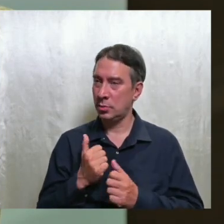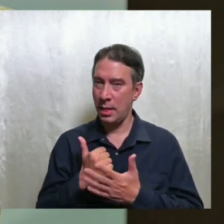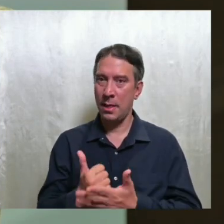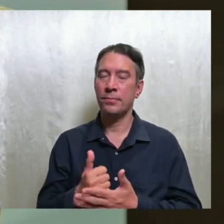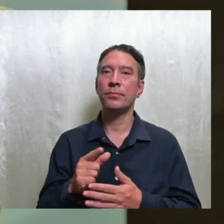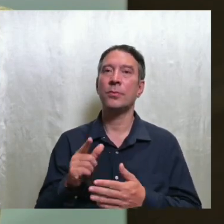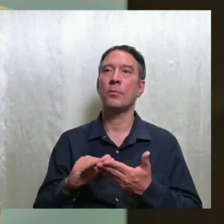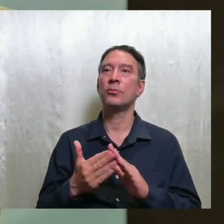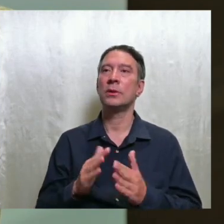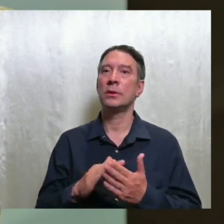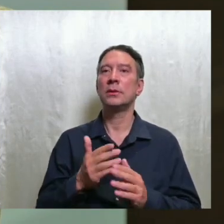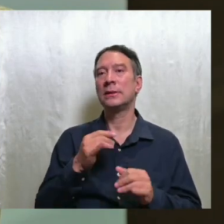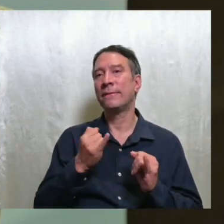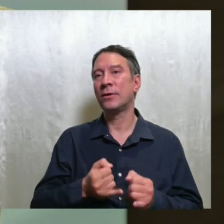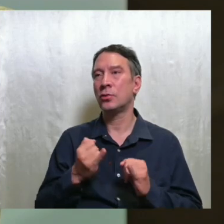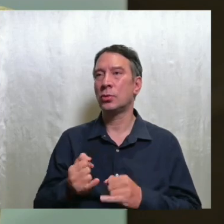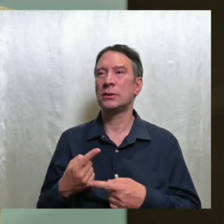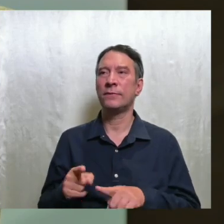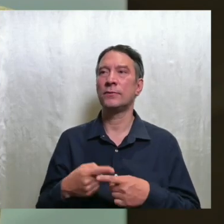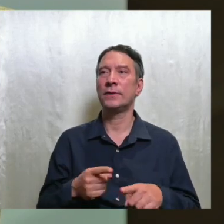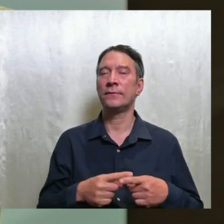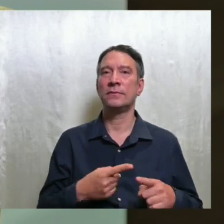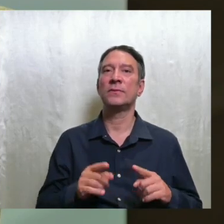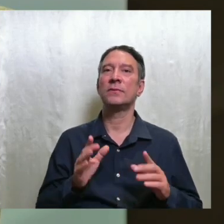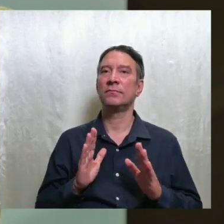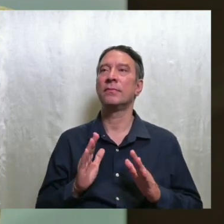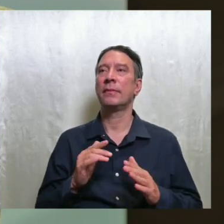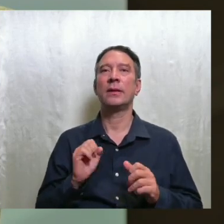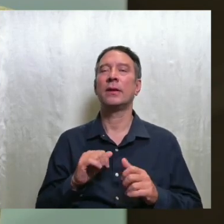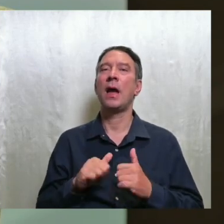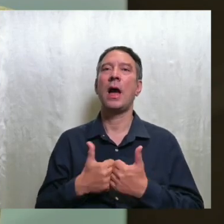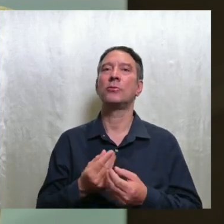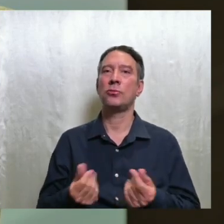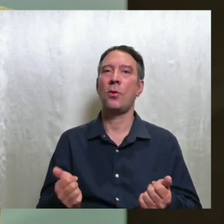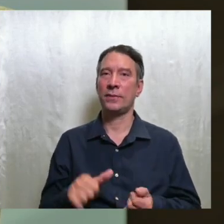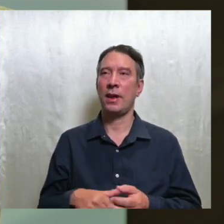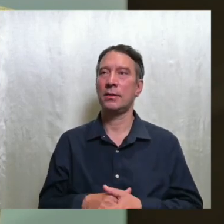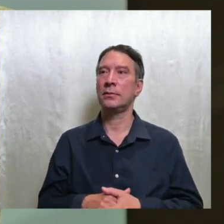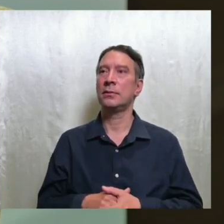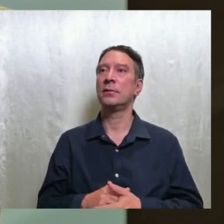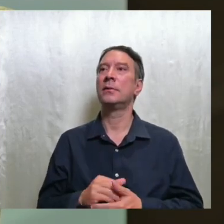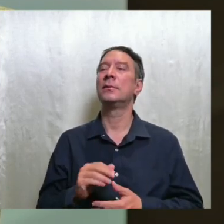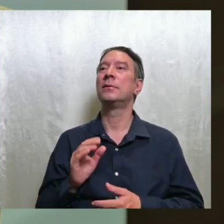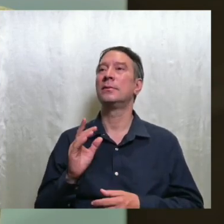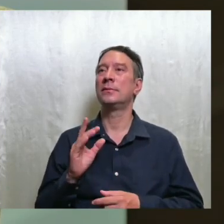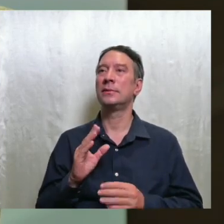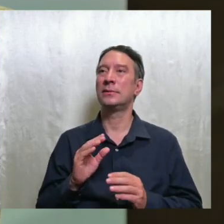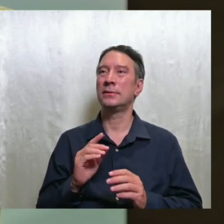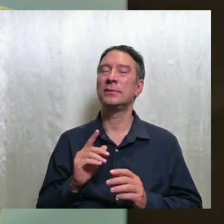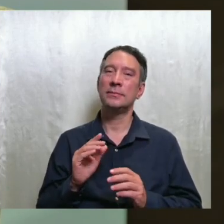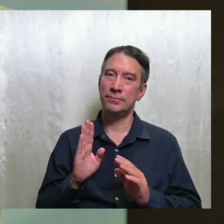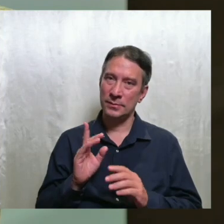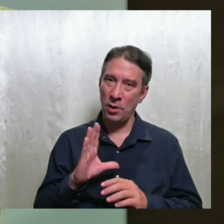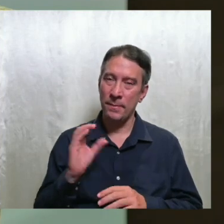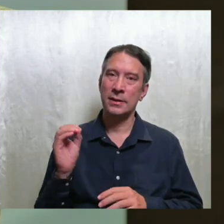communities jobs needs, right? So if, for example, there's a dearth of programmers or web